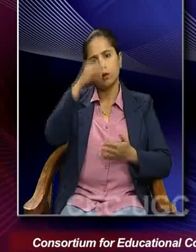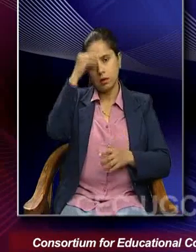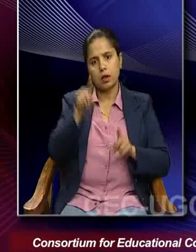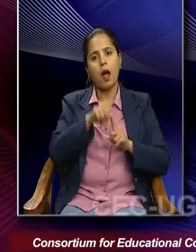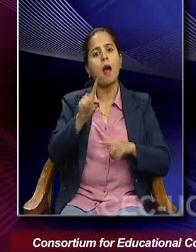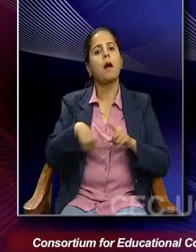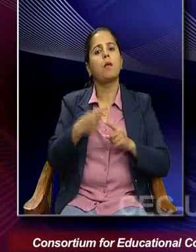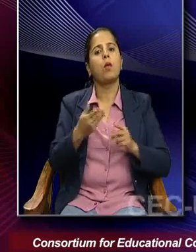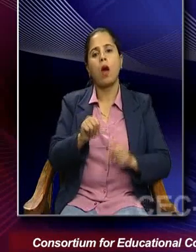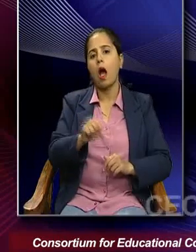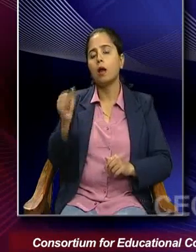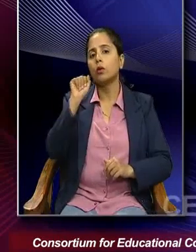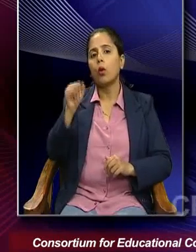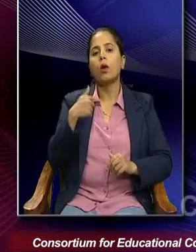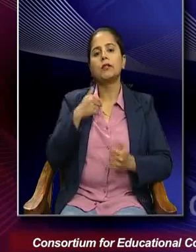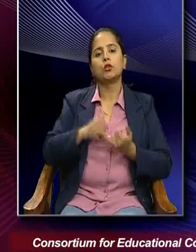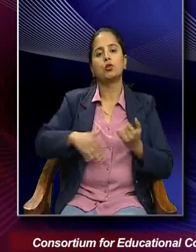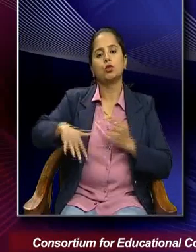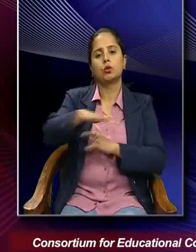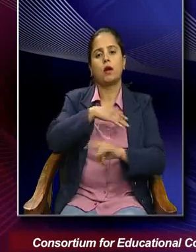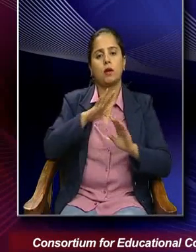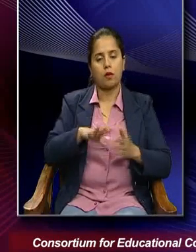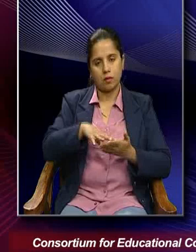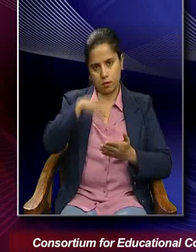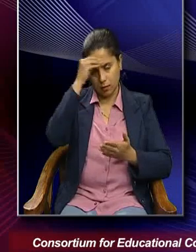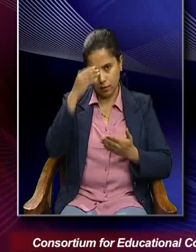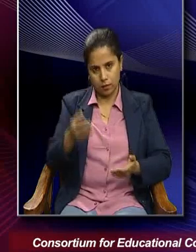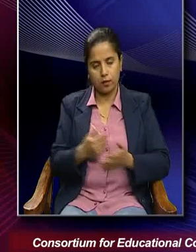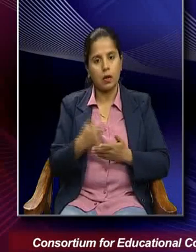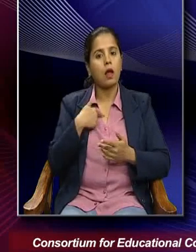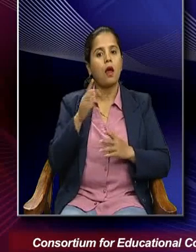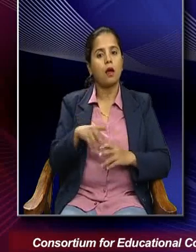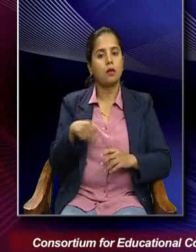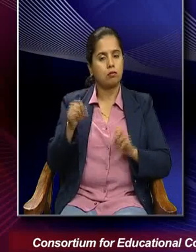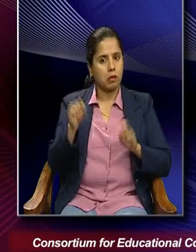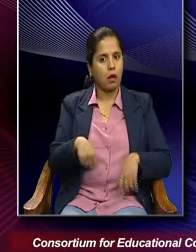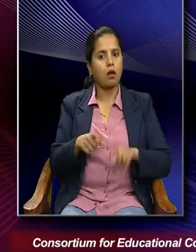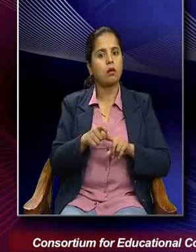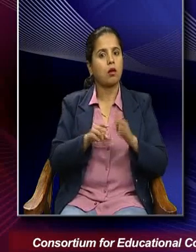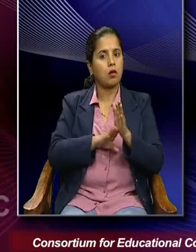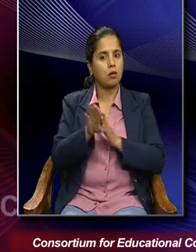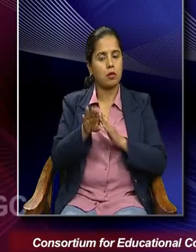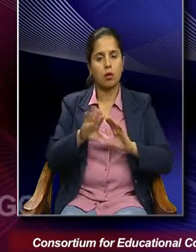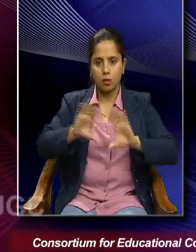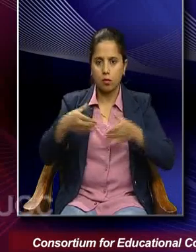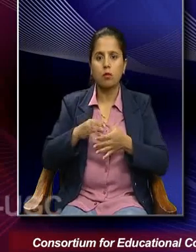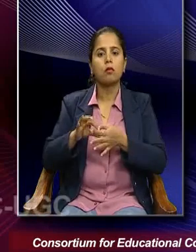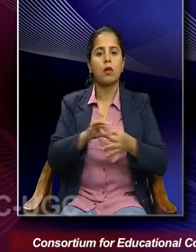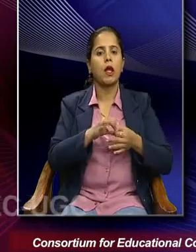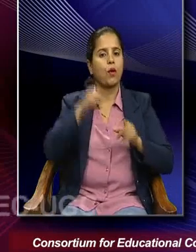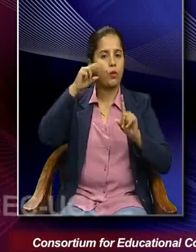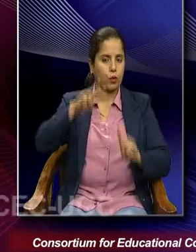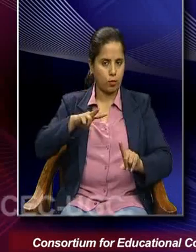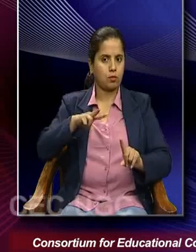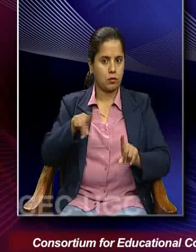me and I. Mead made a significant contribution to the concept of